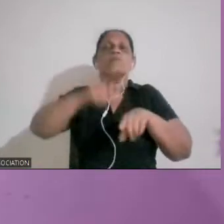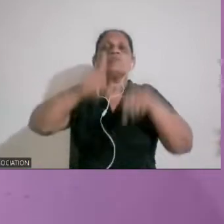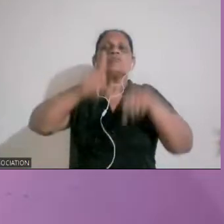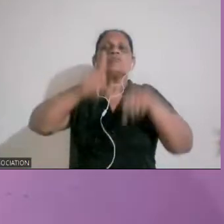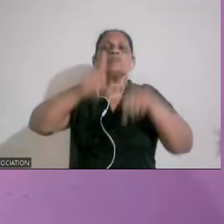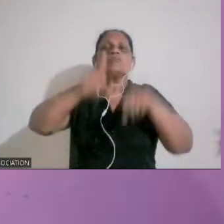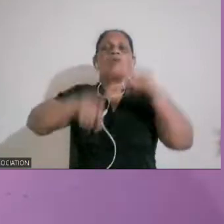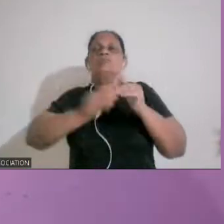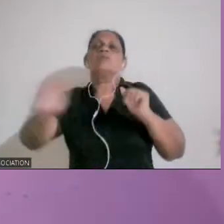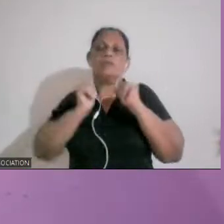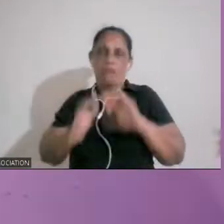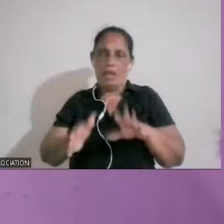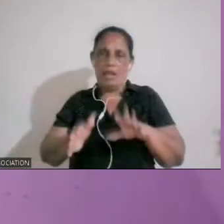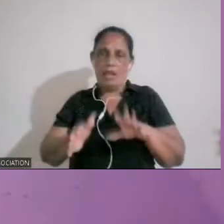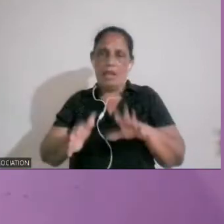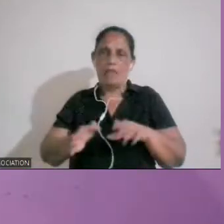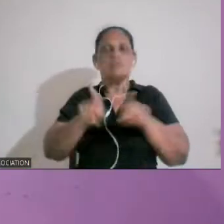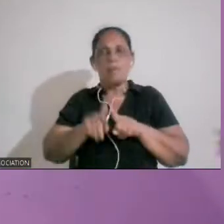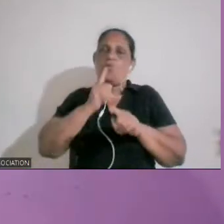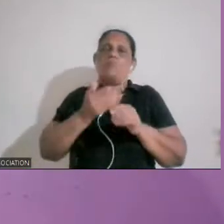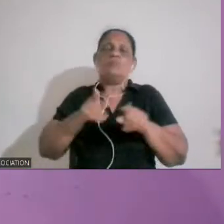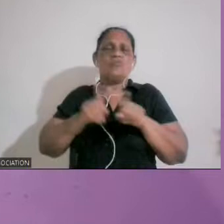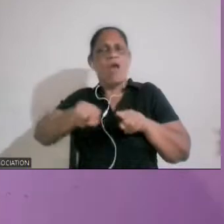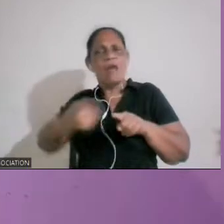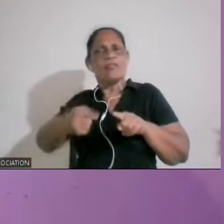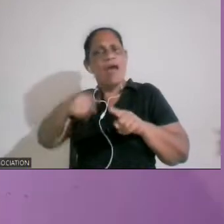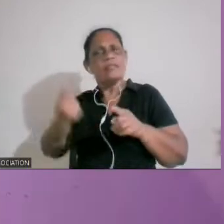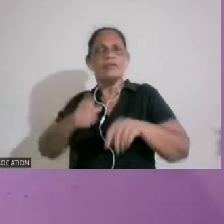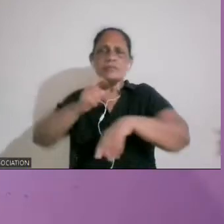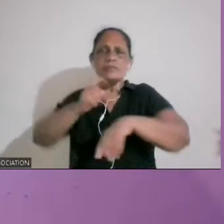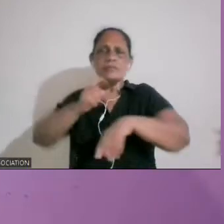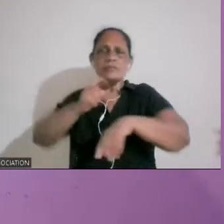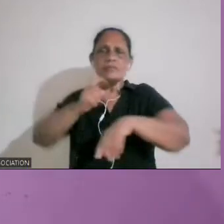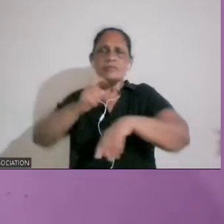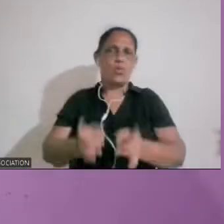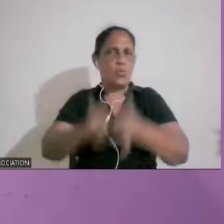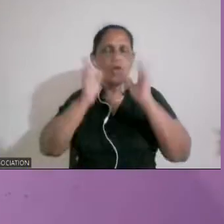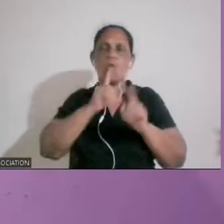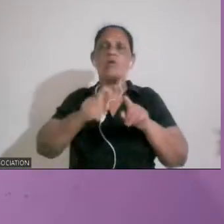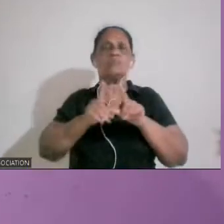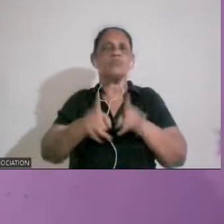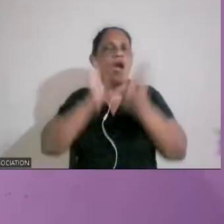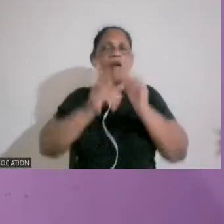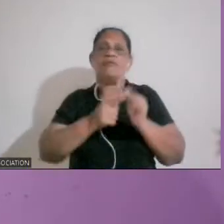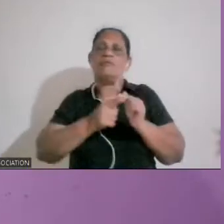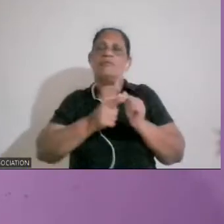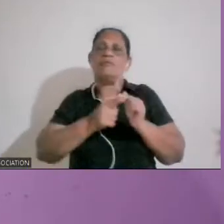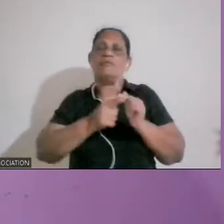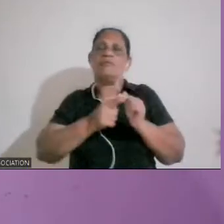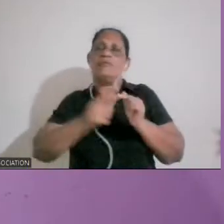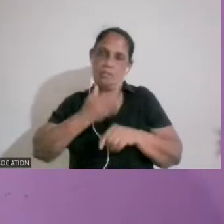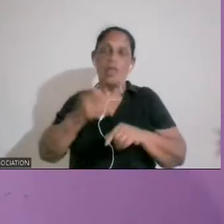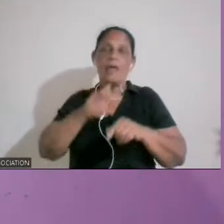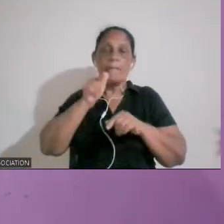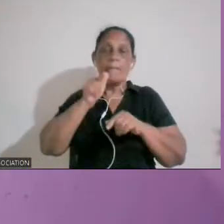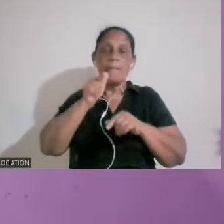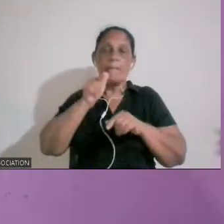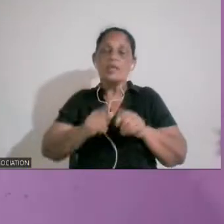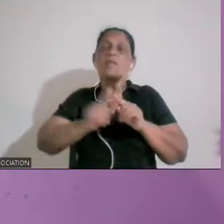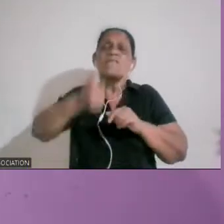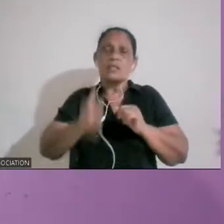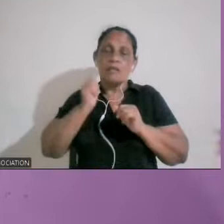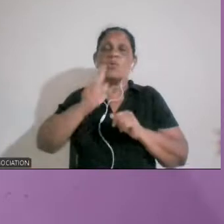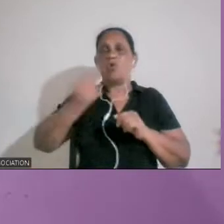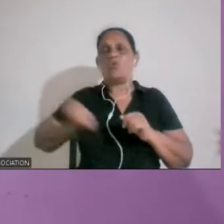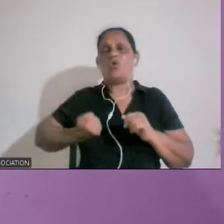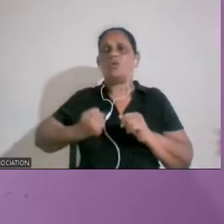two times of your life, your periods can be regular, but any other time as well, there can be irregularities. During